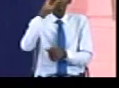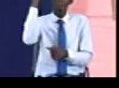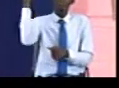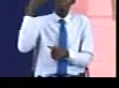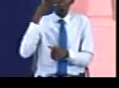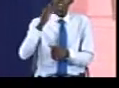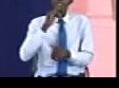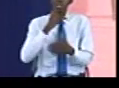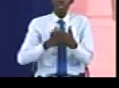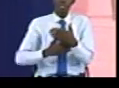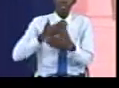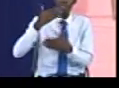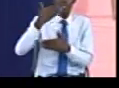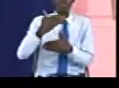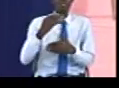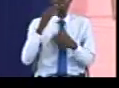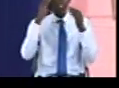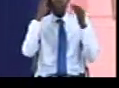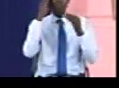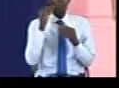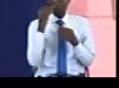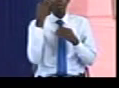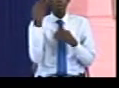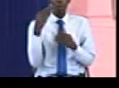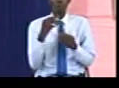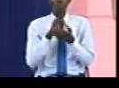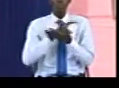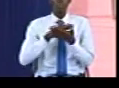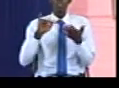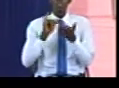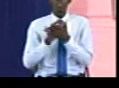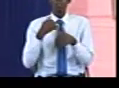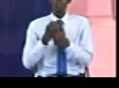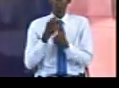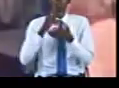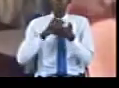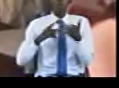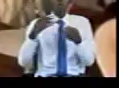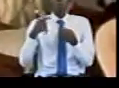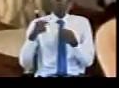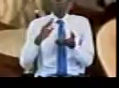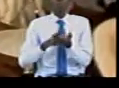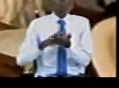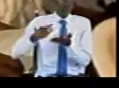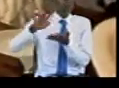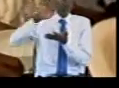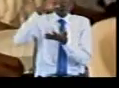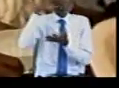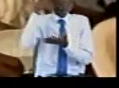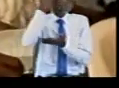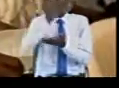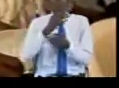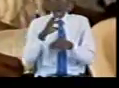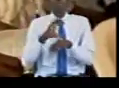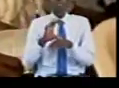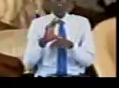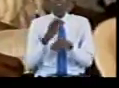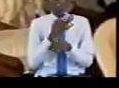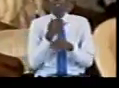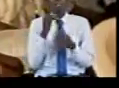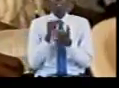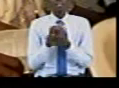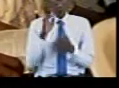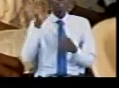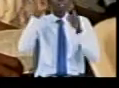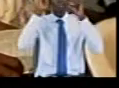sanctification that makes you part of the glorious church. It will happen. Yeah. It says that she might present it to